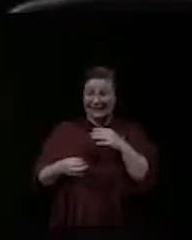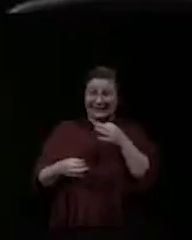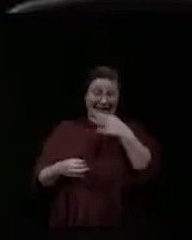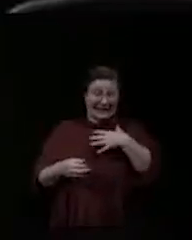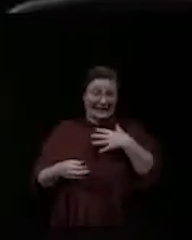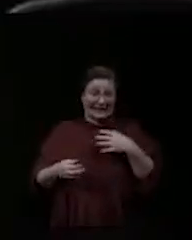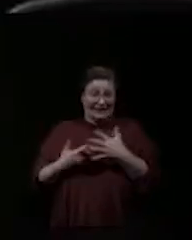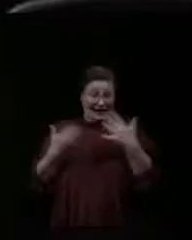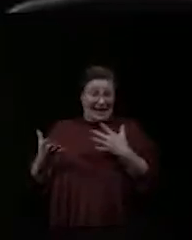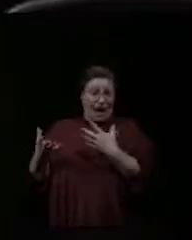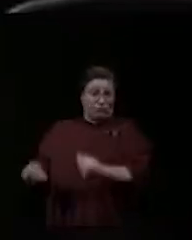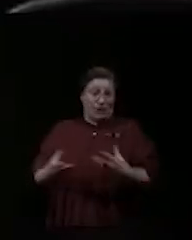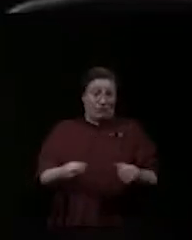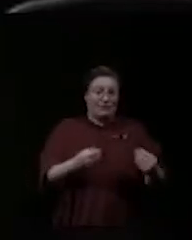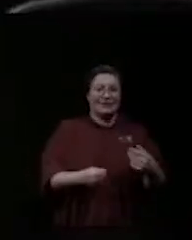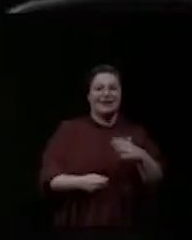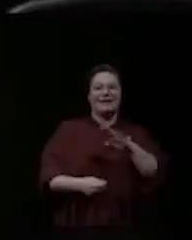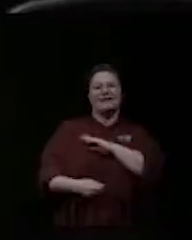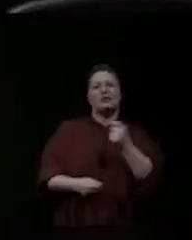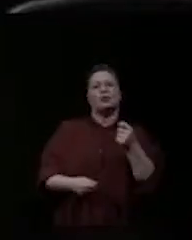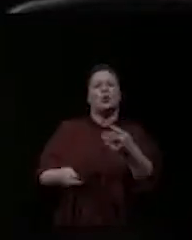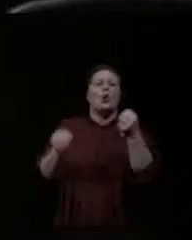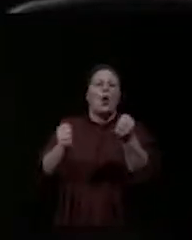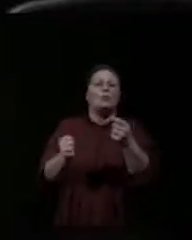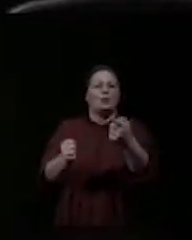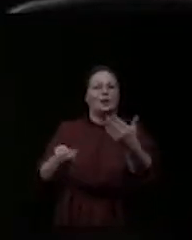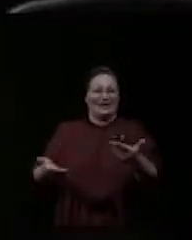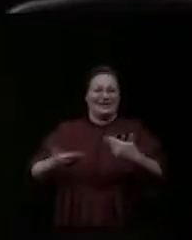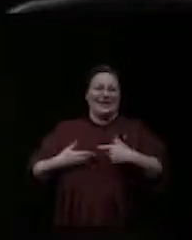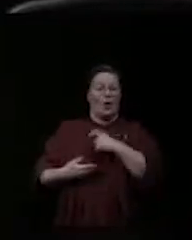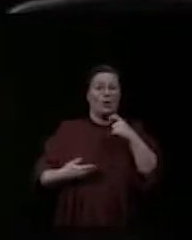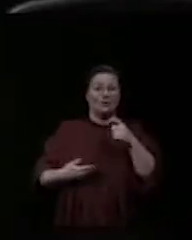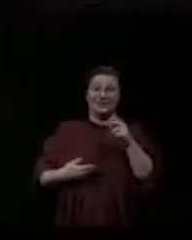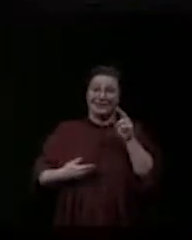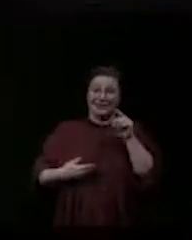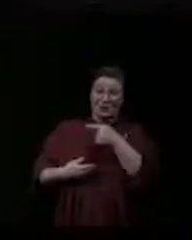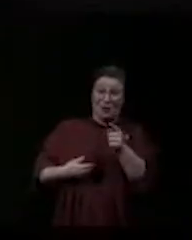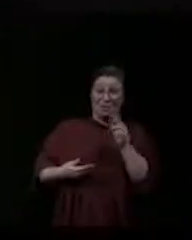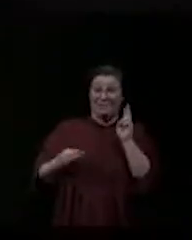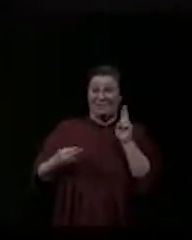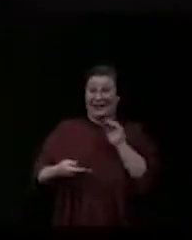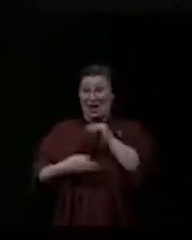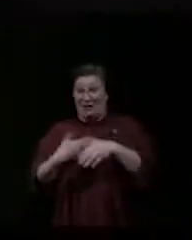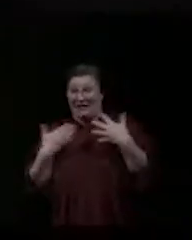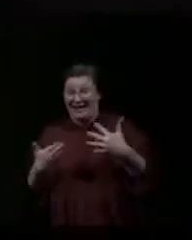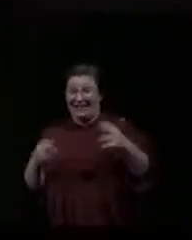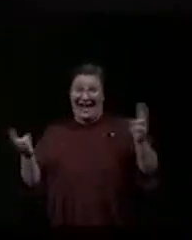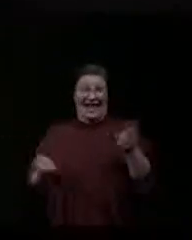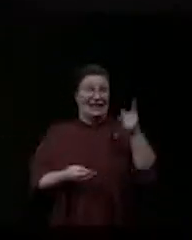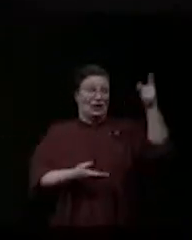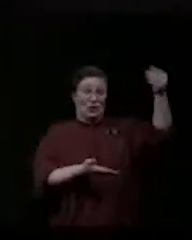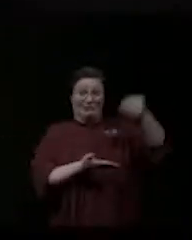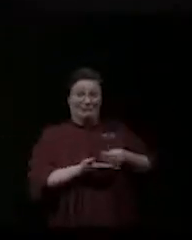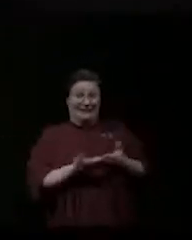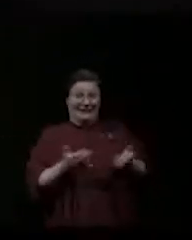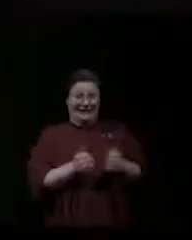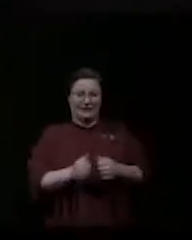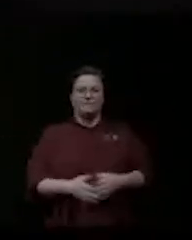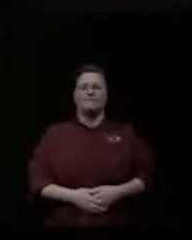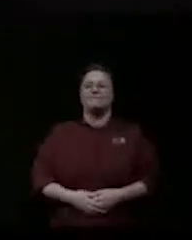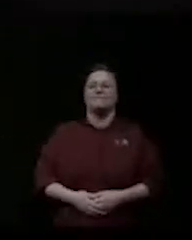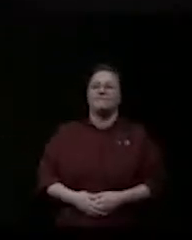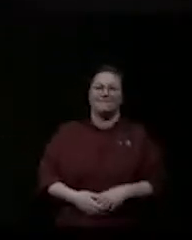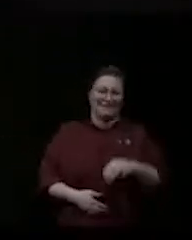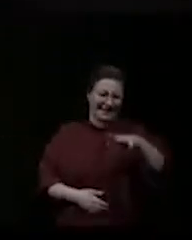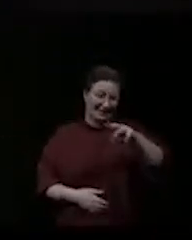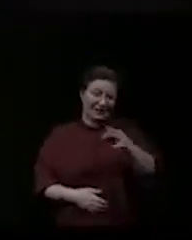you have for us that they will actually survive despite the funding problems? Thank you. Well, you know, when I started, it was the 70s and